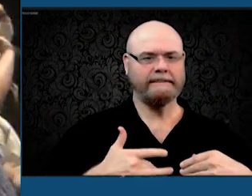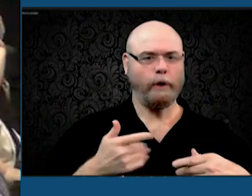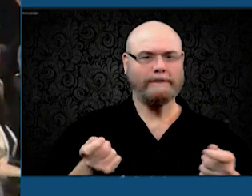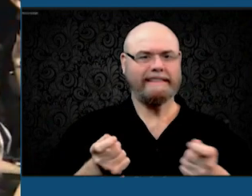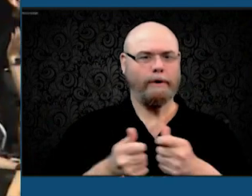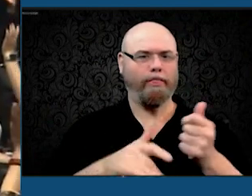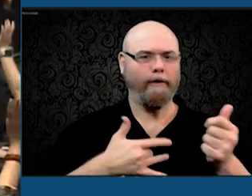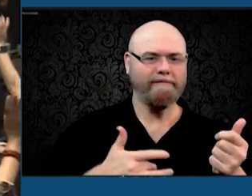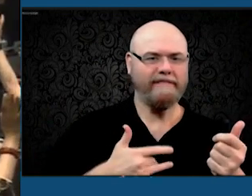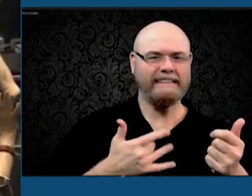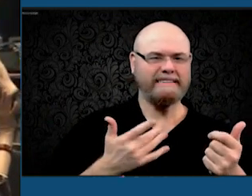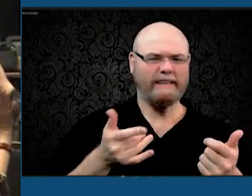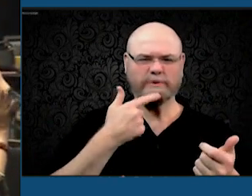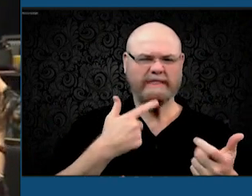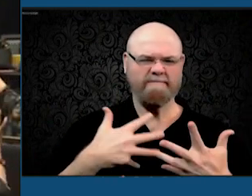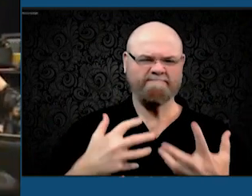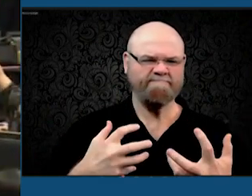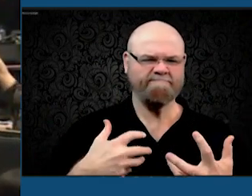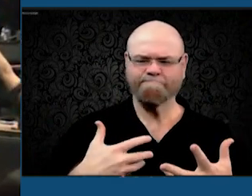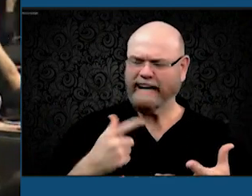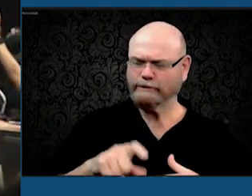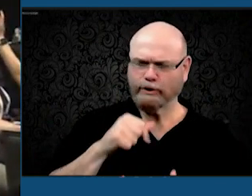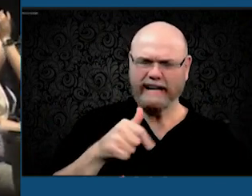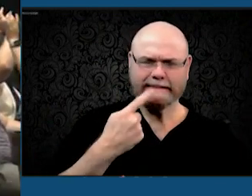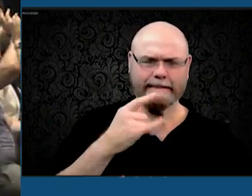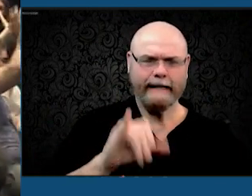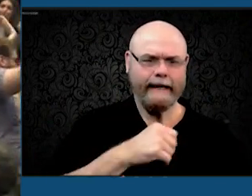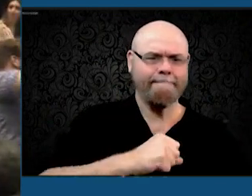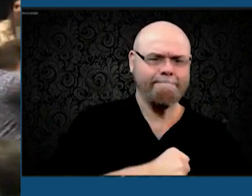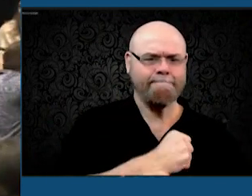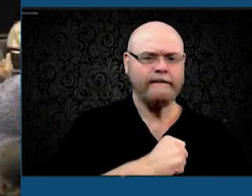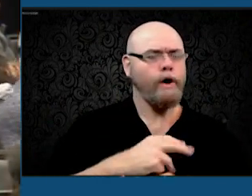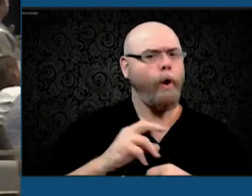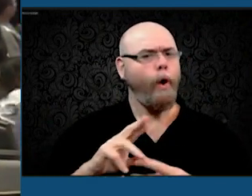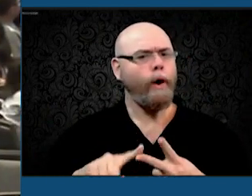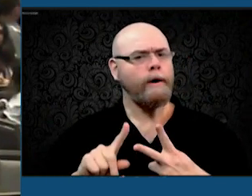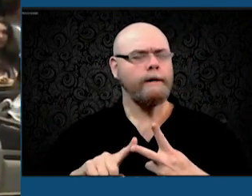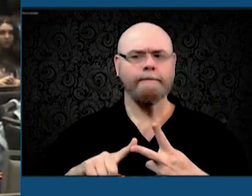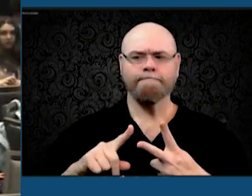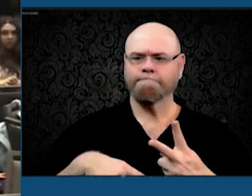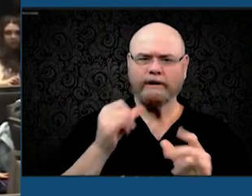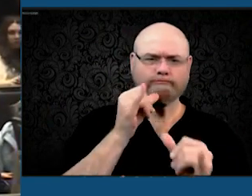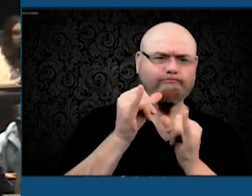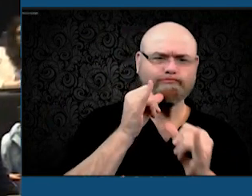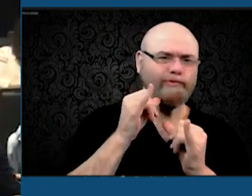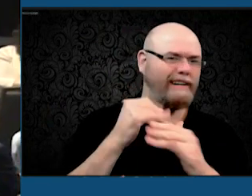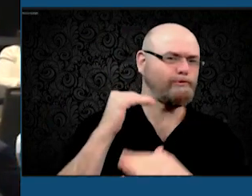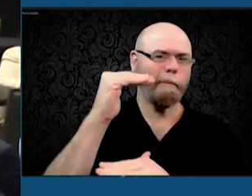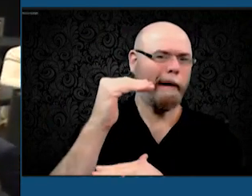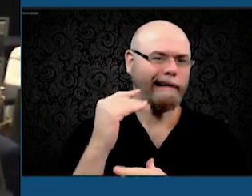said something like, oh, I shouldn't have said it. Or you drank too much of something. Or you ate too much of another